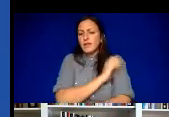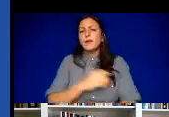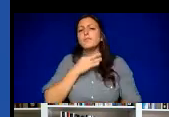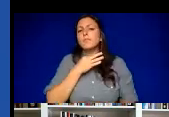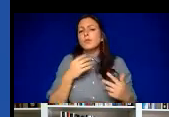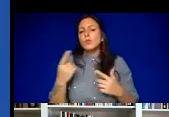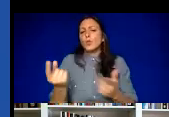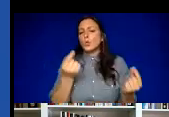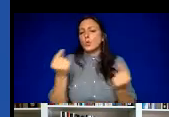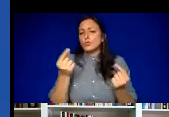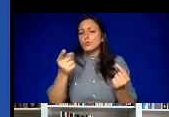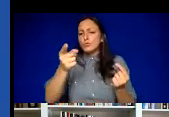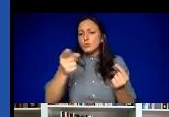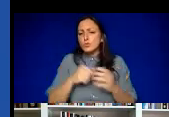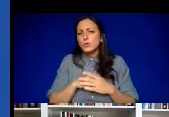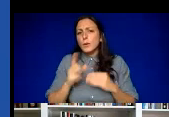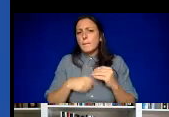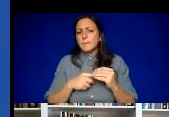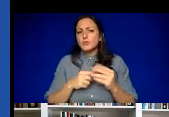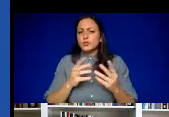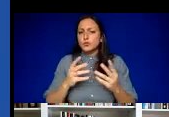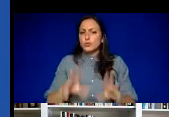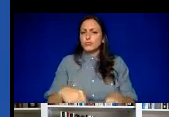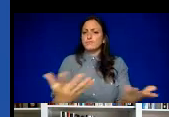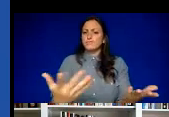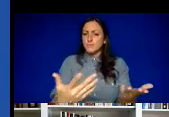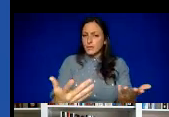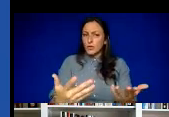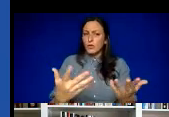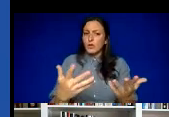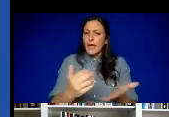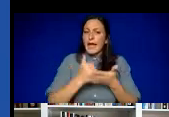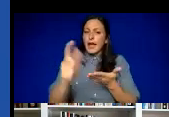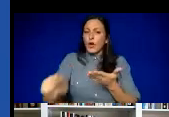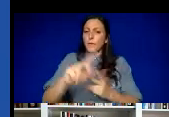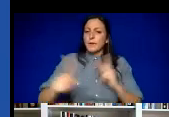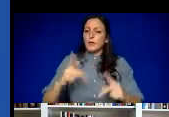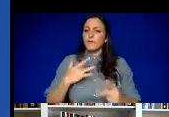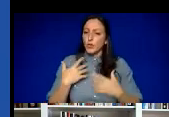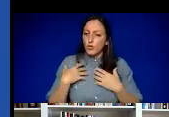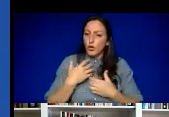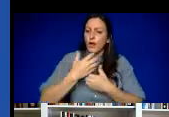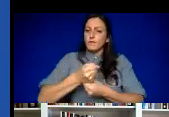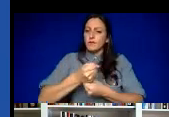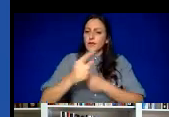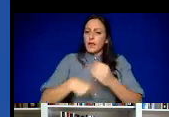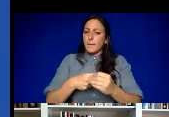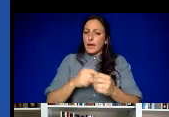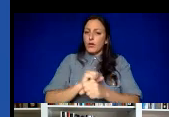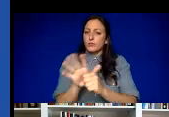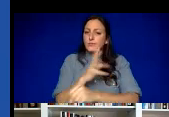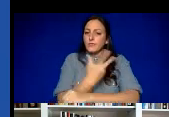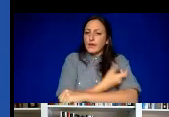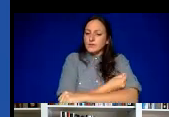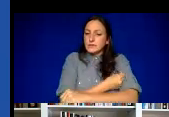being done to maybe instill confidence in people in the vaccine system here in the state after the MoMA fiasco, and like what is